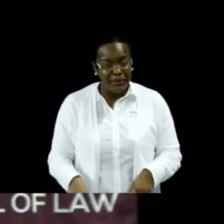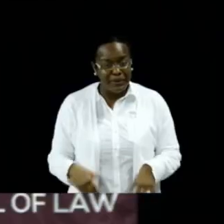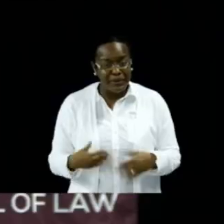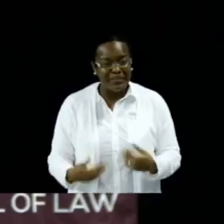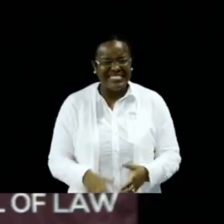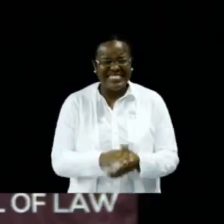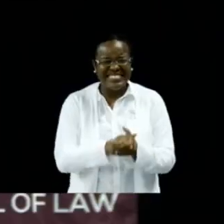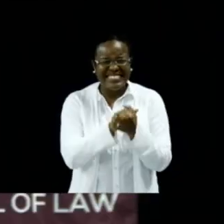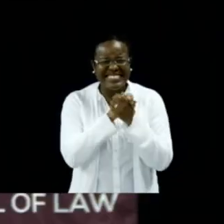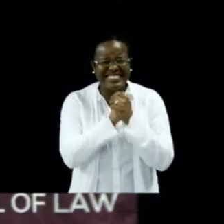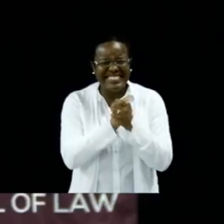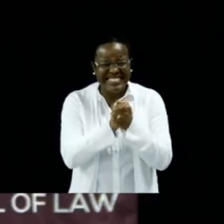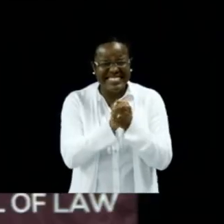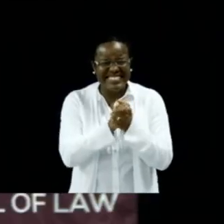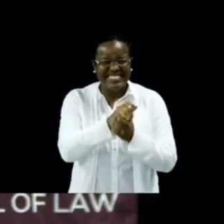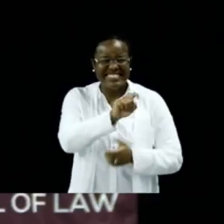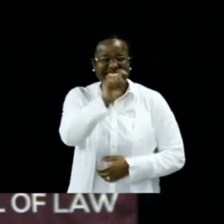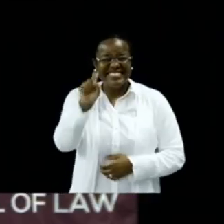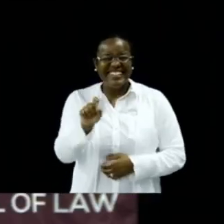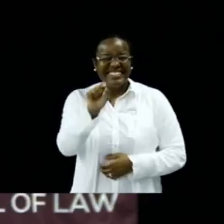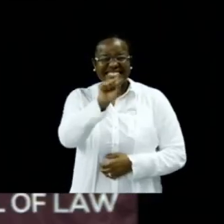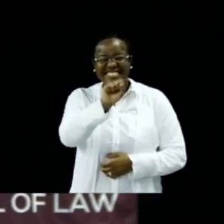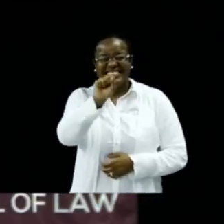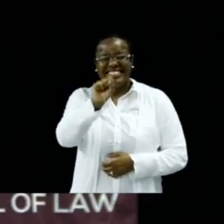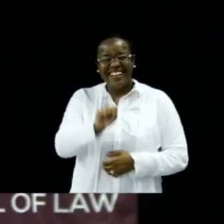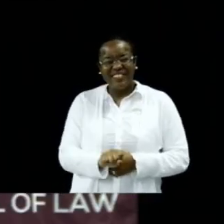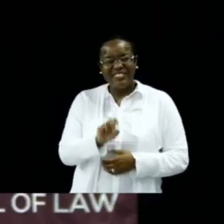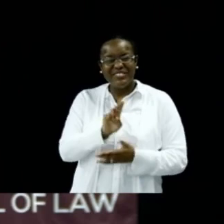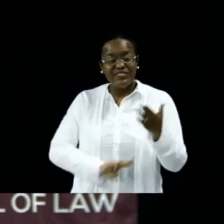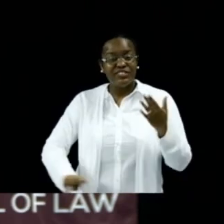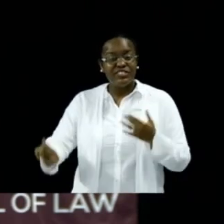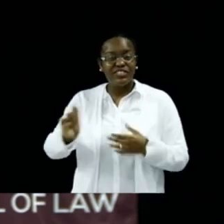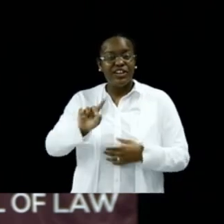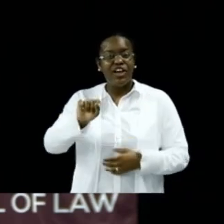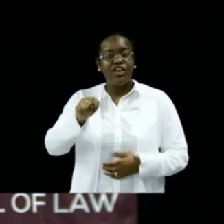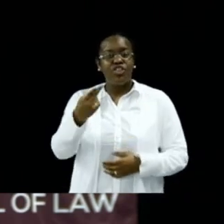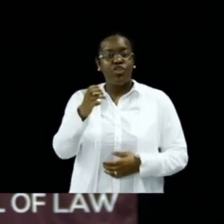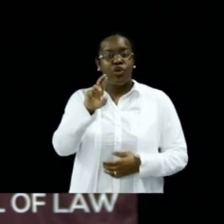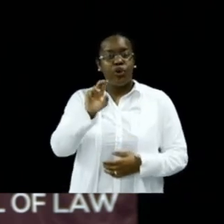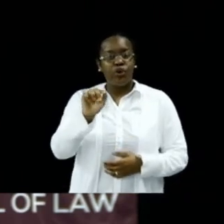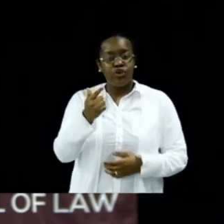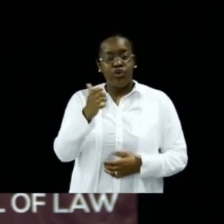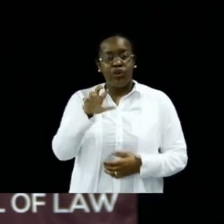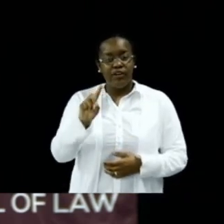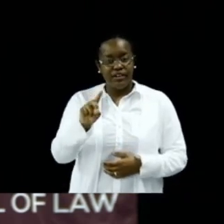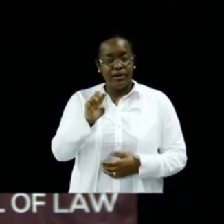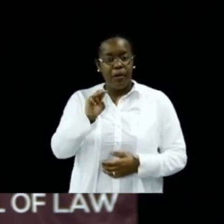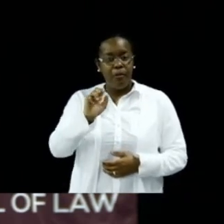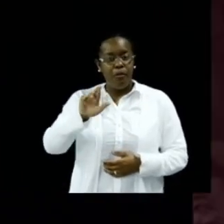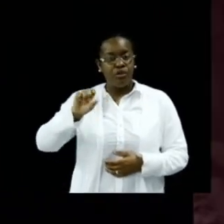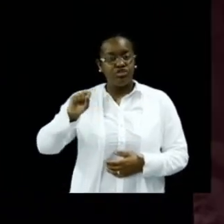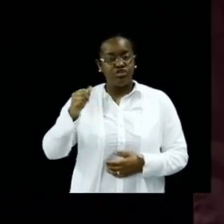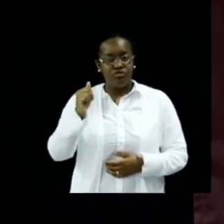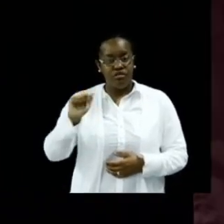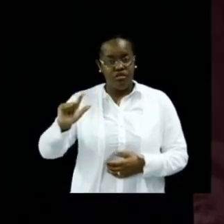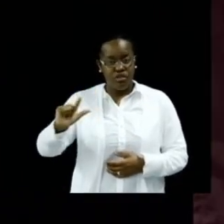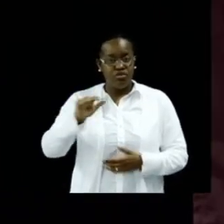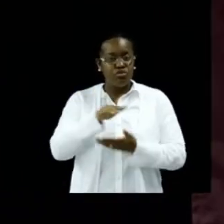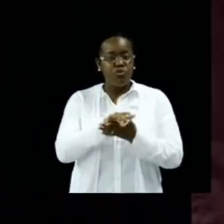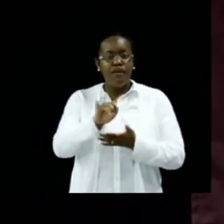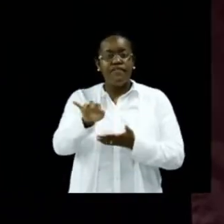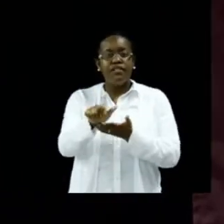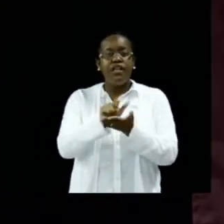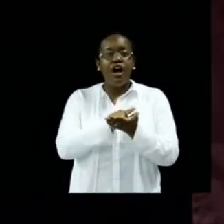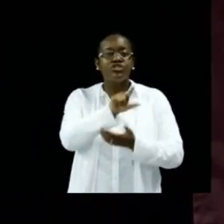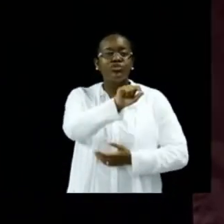Congratulations, Texas Southern University Thurgood Marshall School of Law 2020 alumni. Your